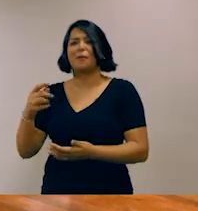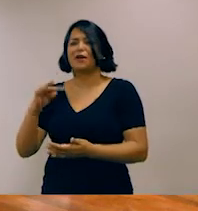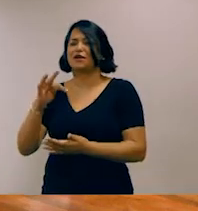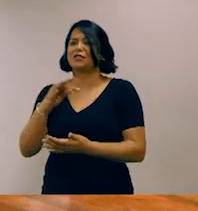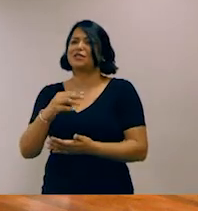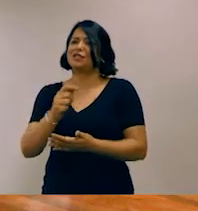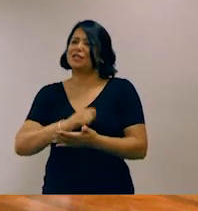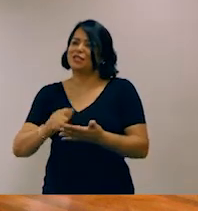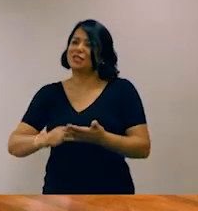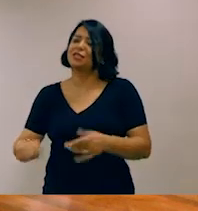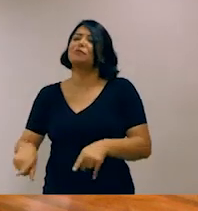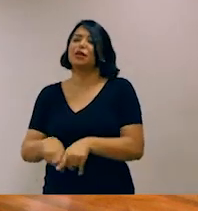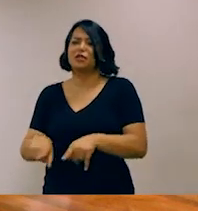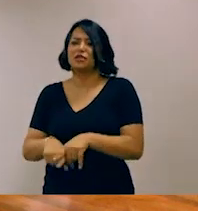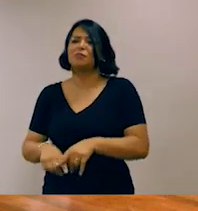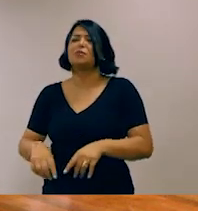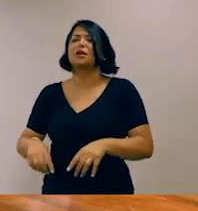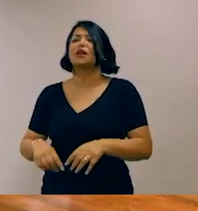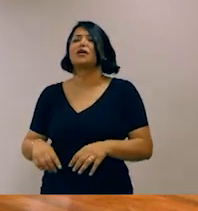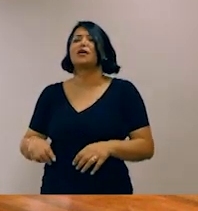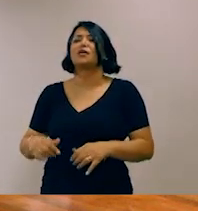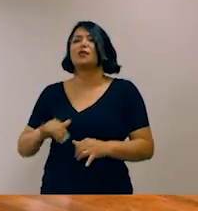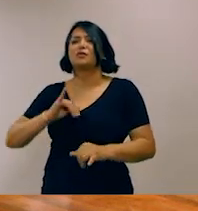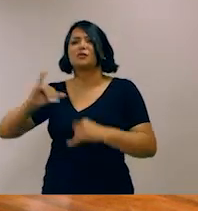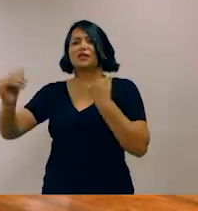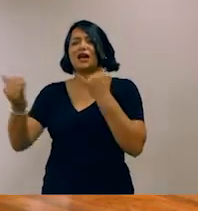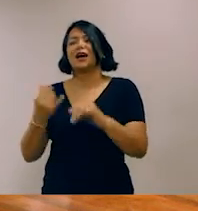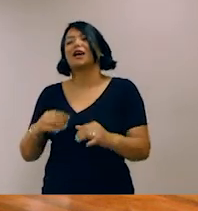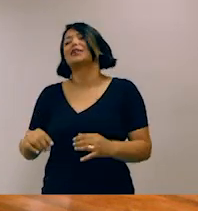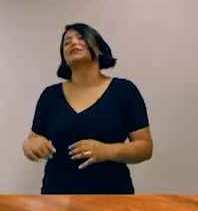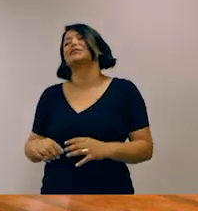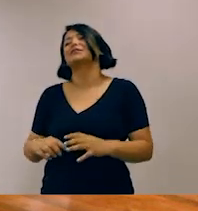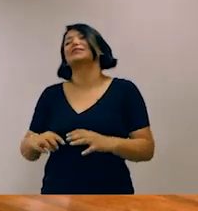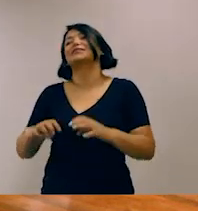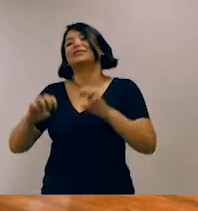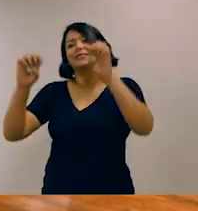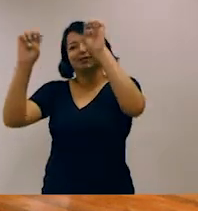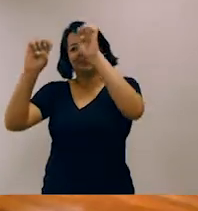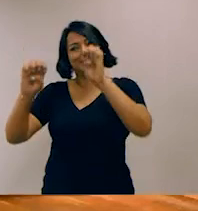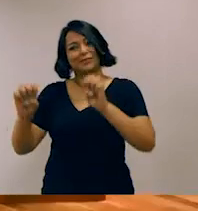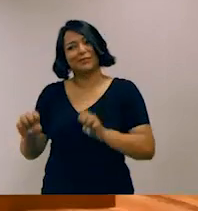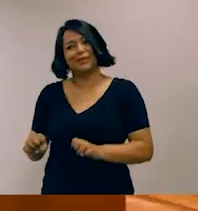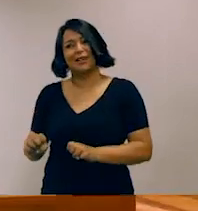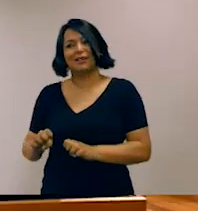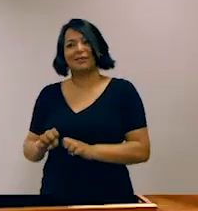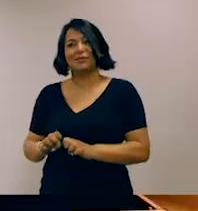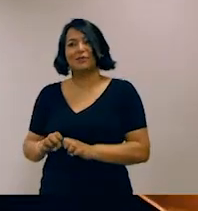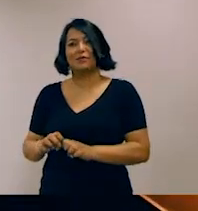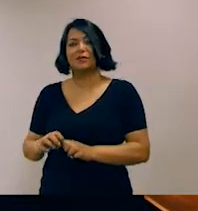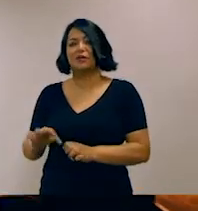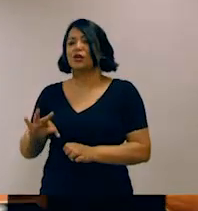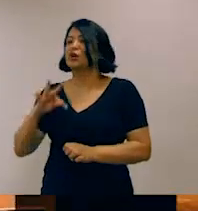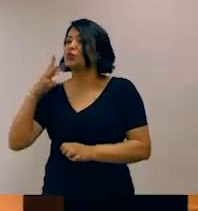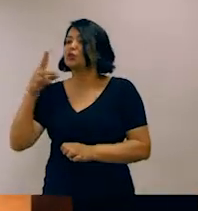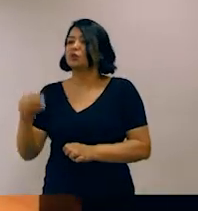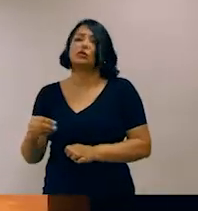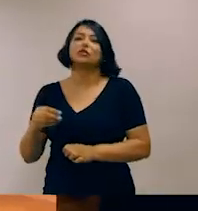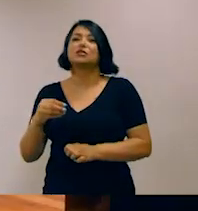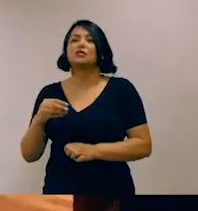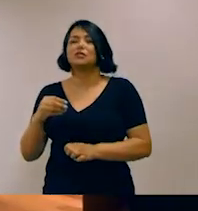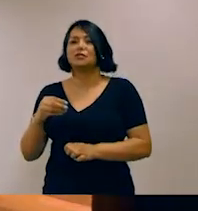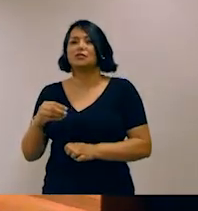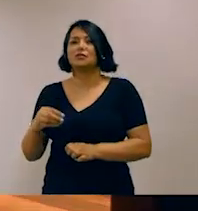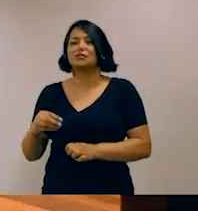petition and the data set, the set of structured data, so that all of